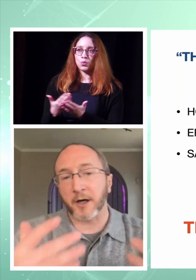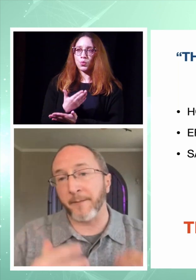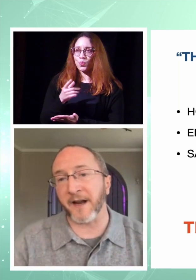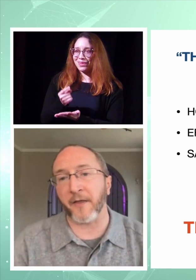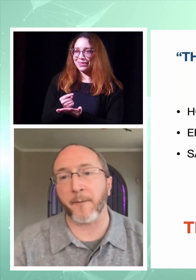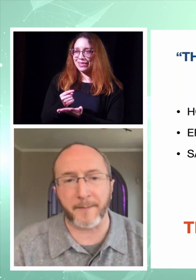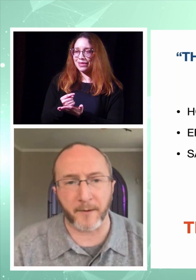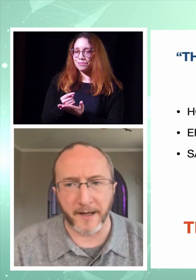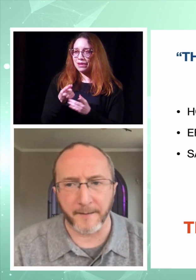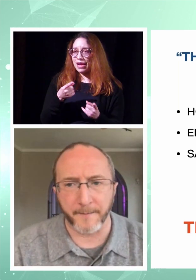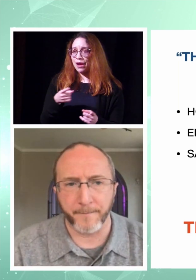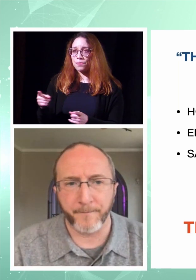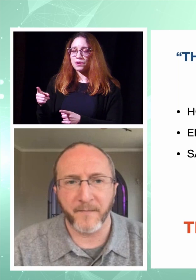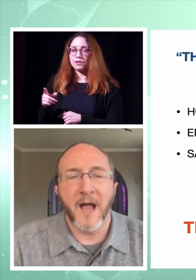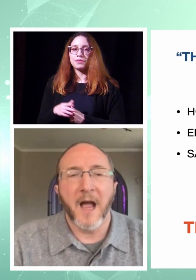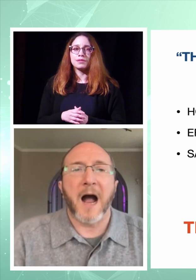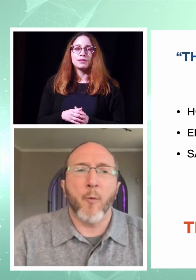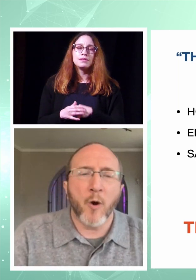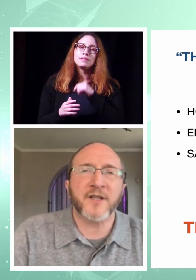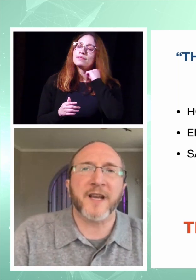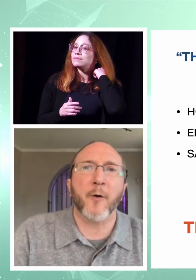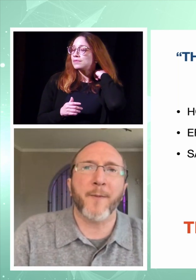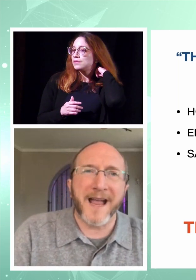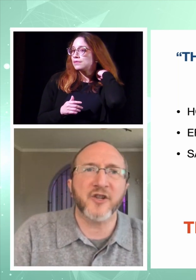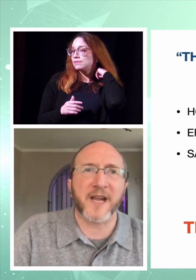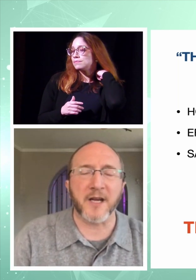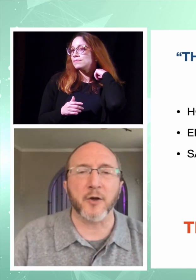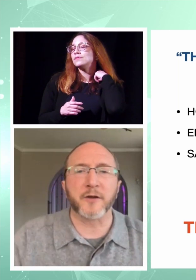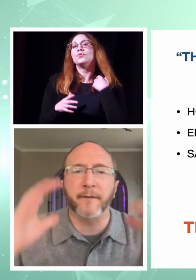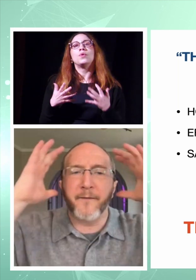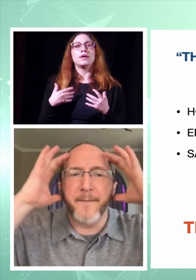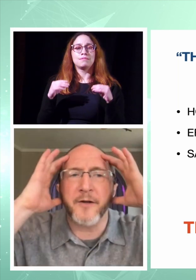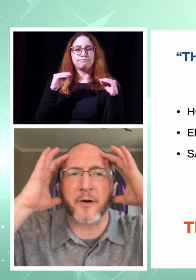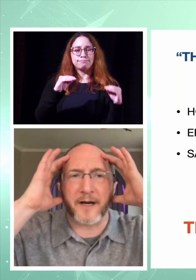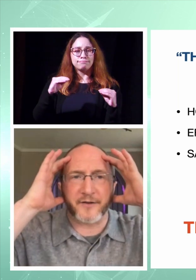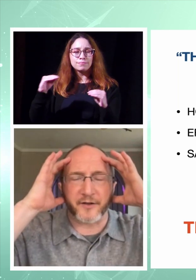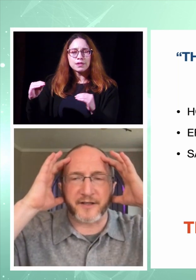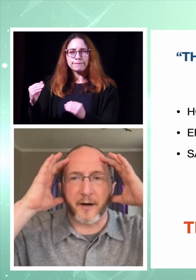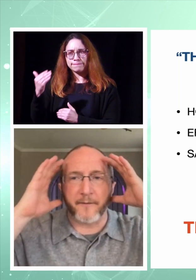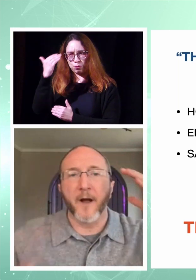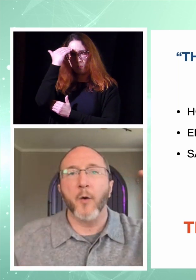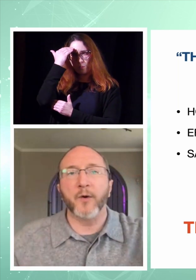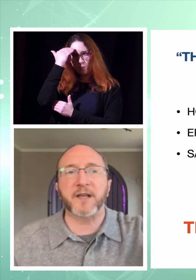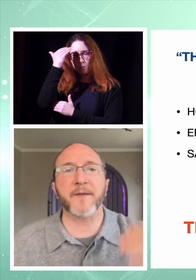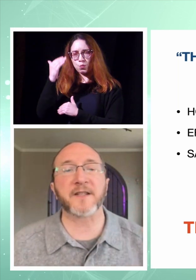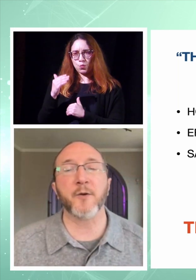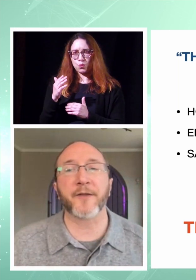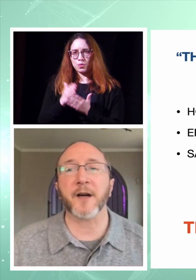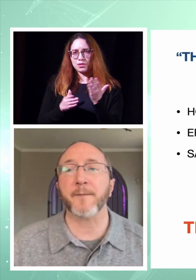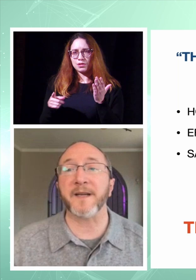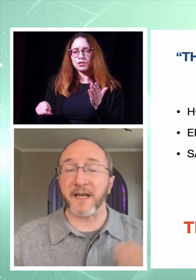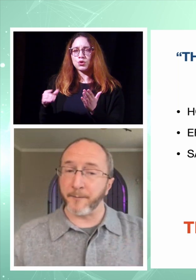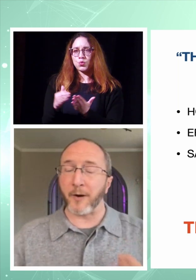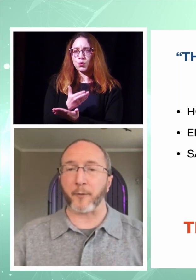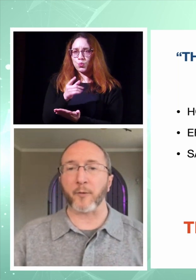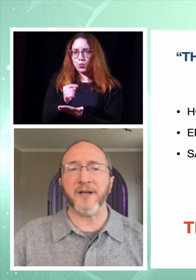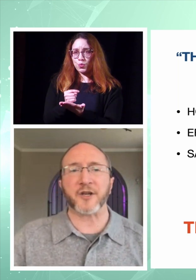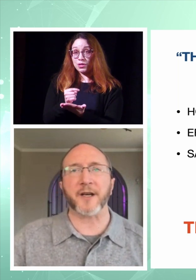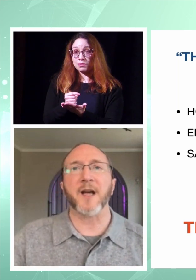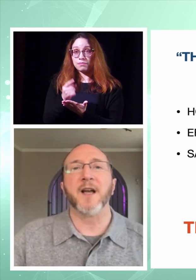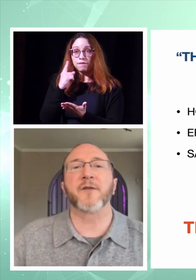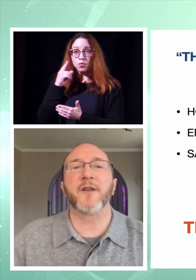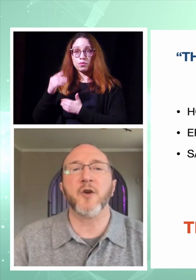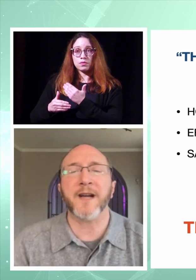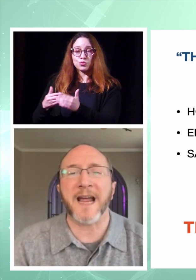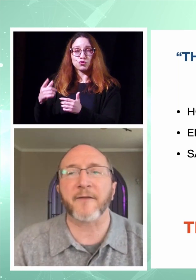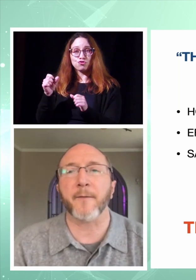therapies that are coming down the pipeline. I want to help educate you to familiarize yourself with some of these new therapies in